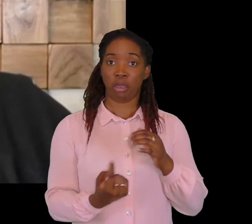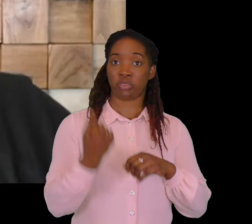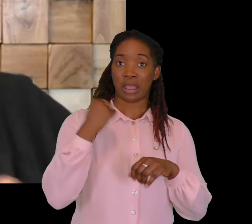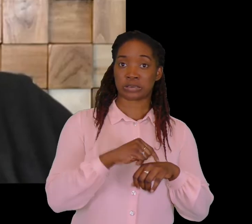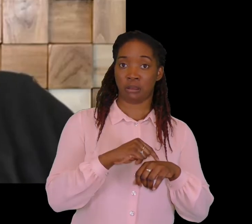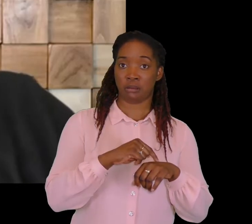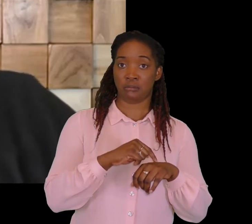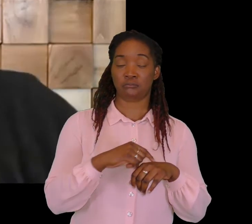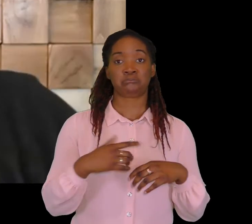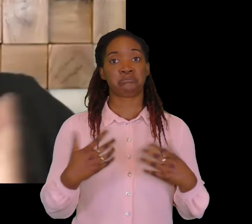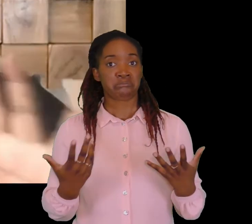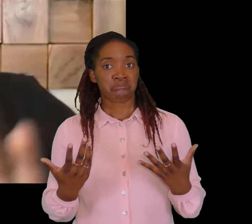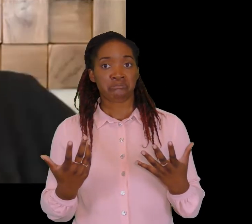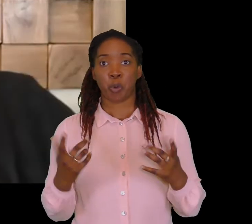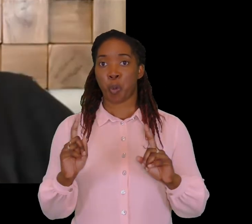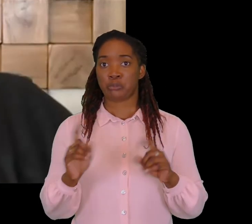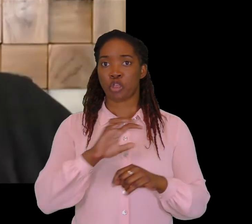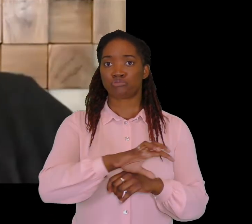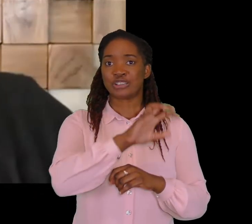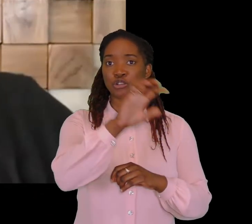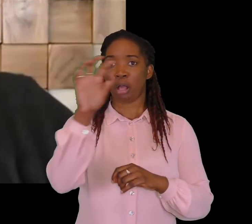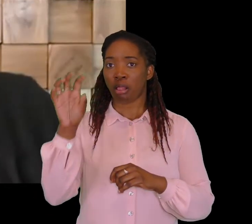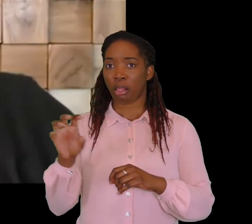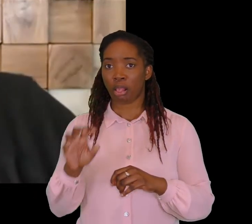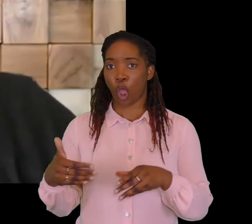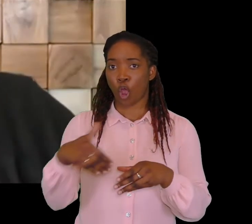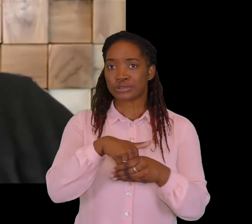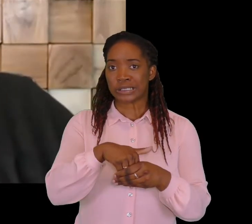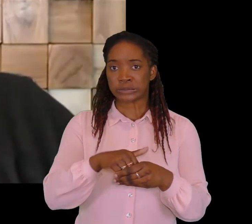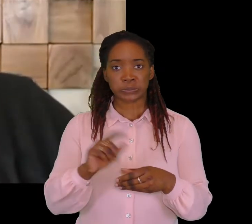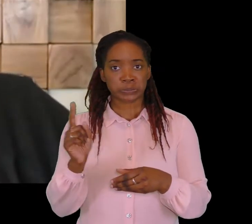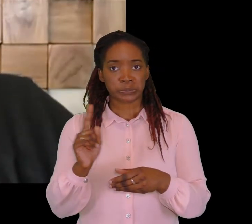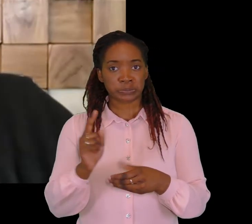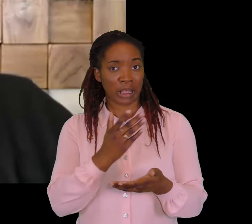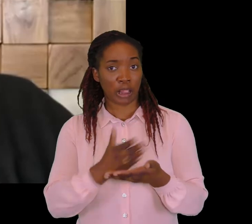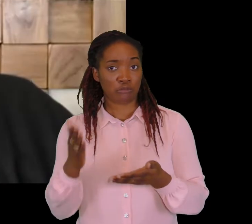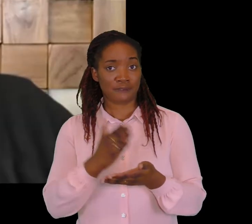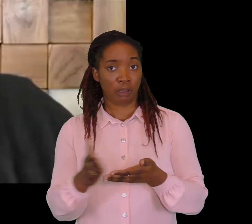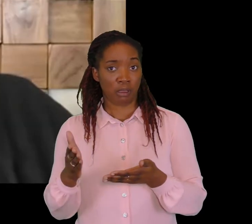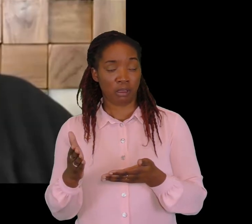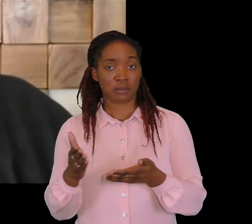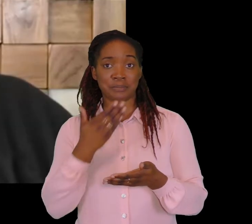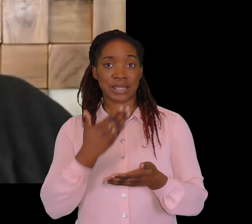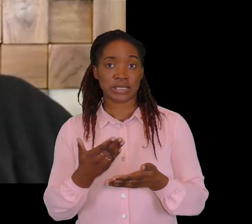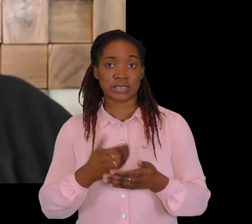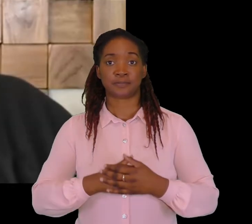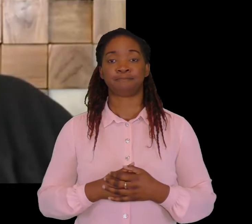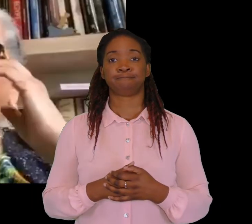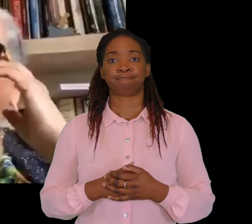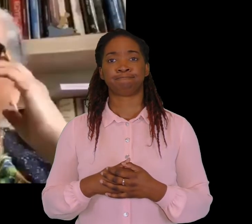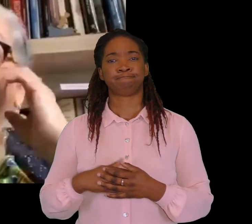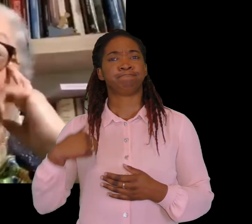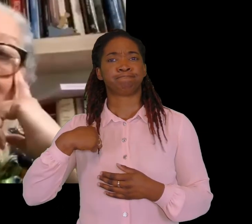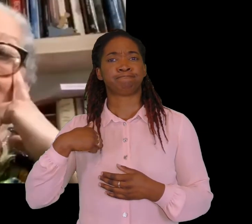or what was the kind of regional context to this, just to clarify those questions? Well,